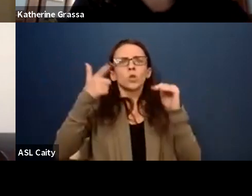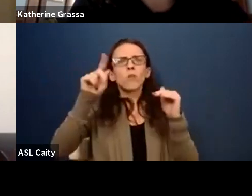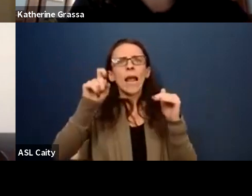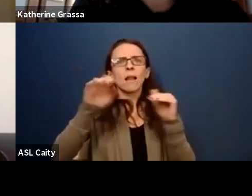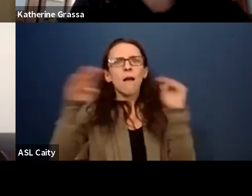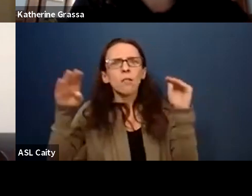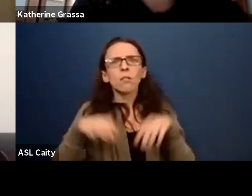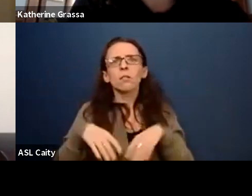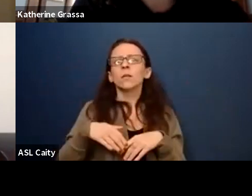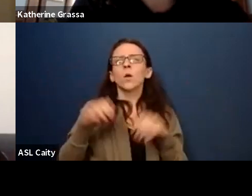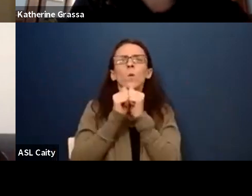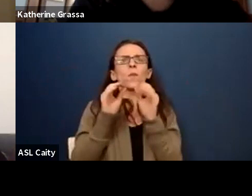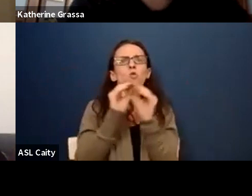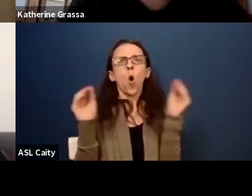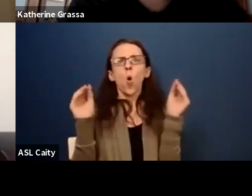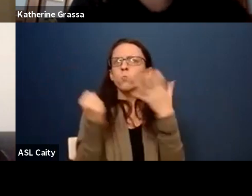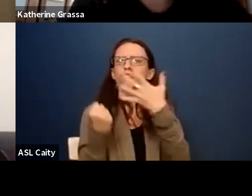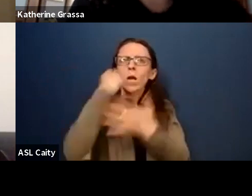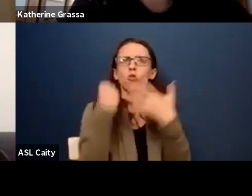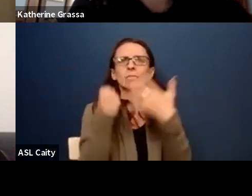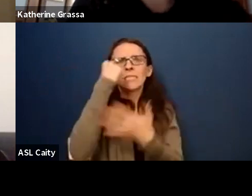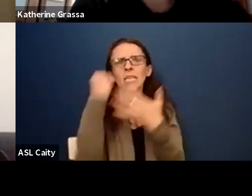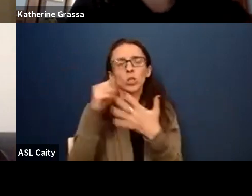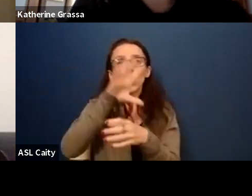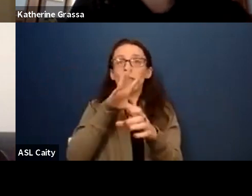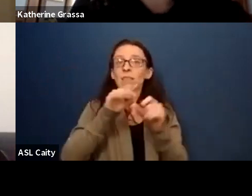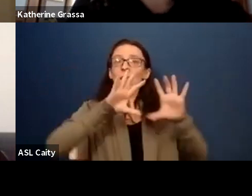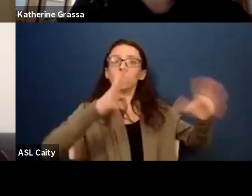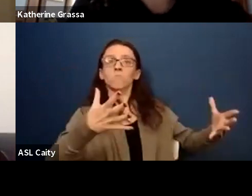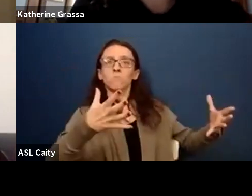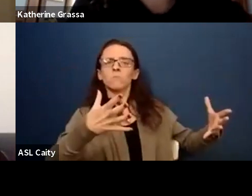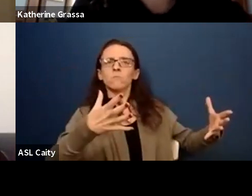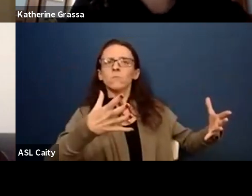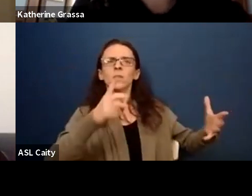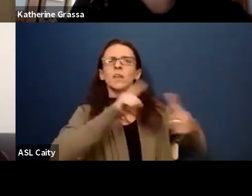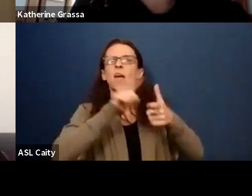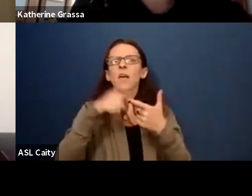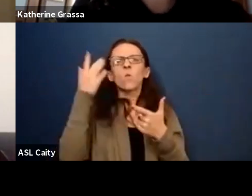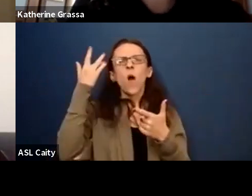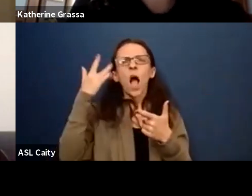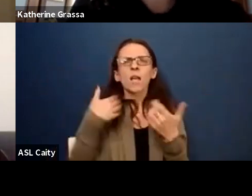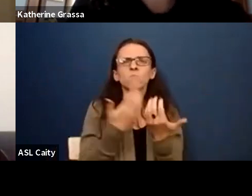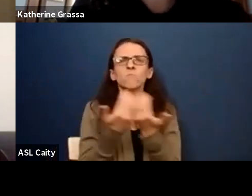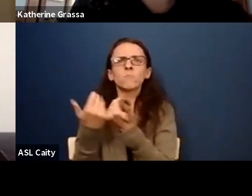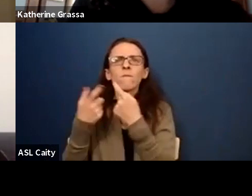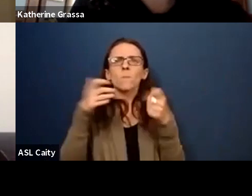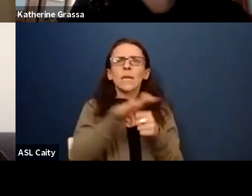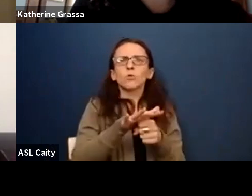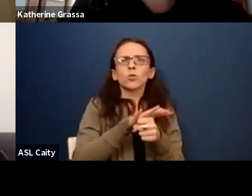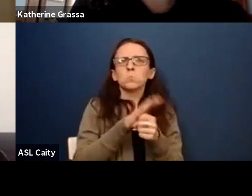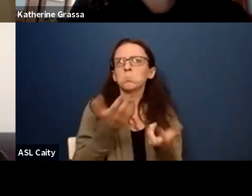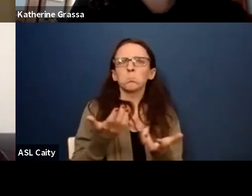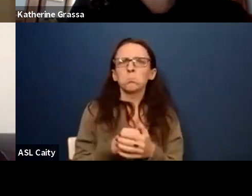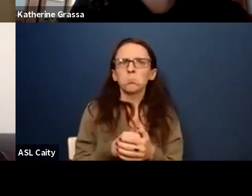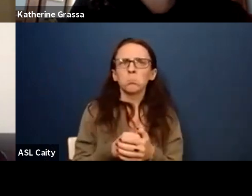no prioritization within those eligible students, why are we separating them out by neighborhood? Lottery by